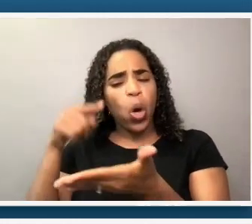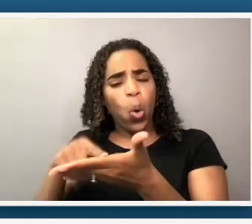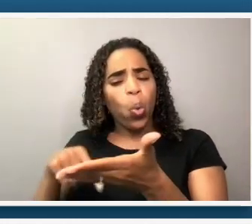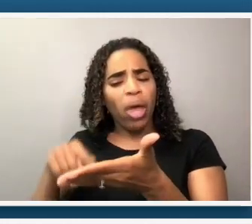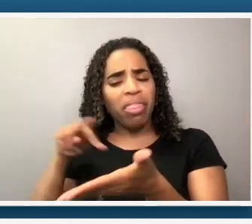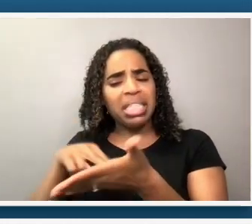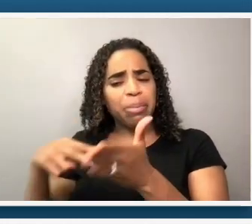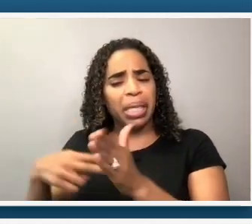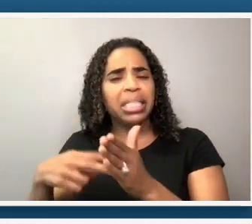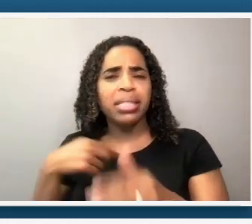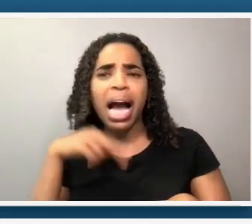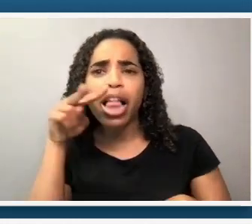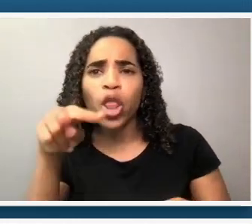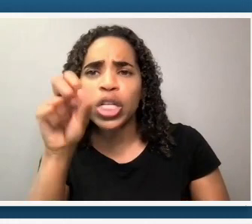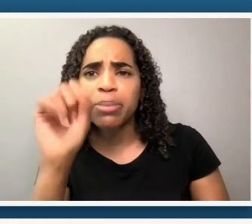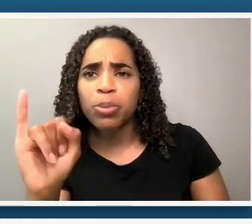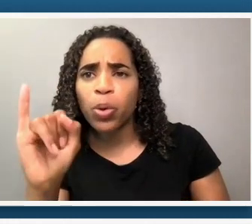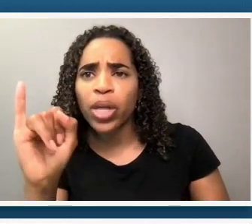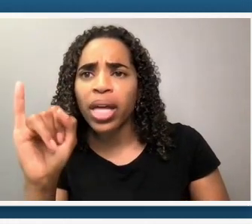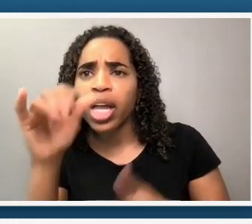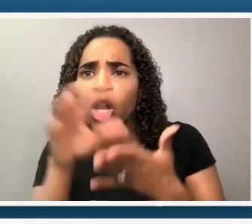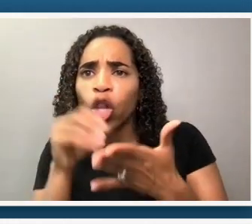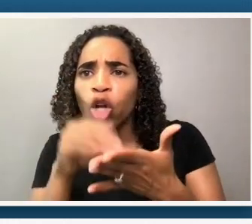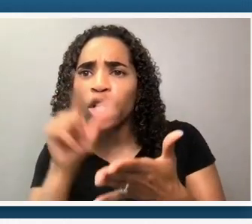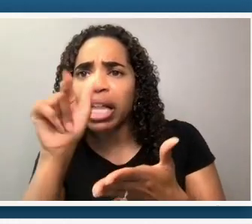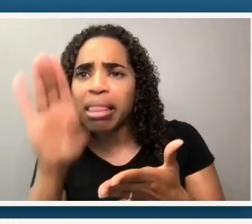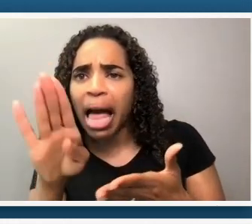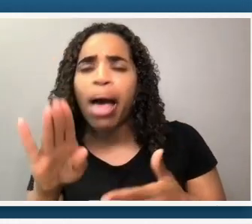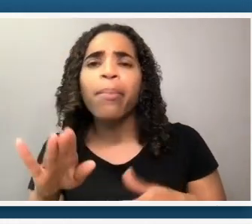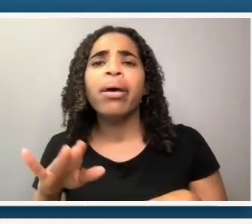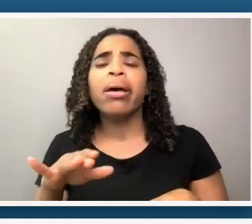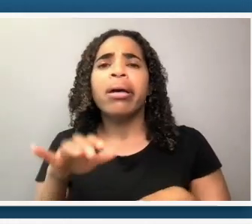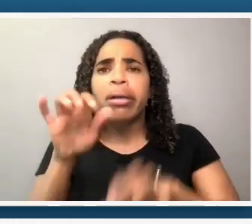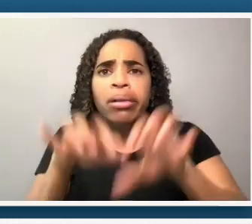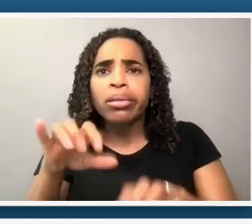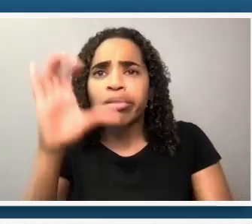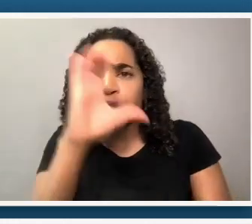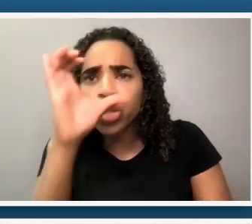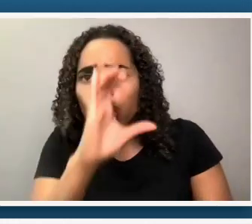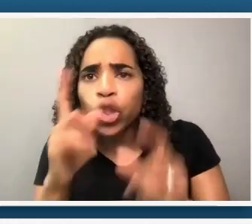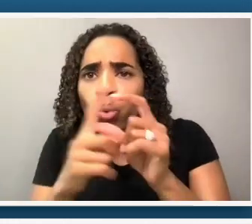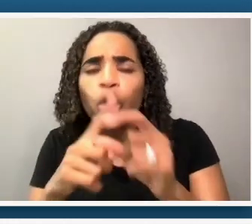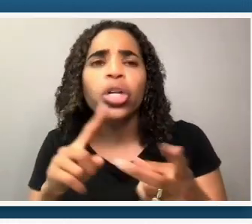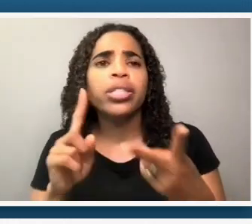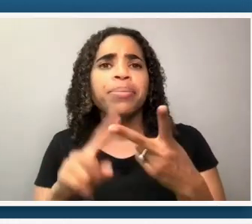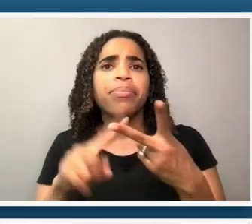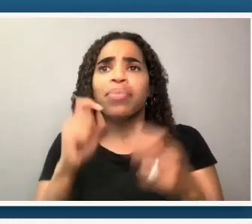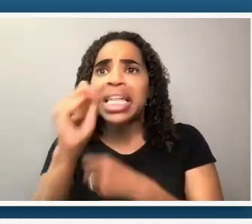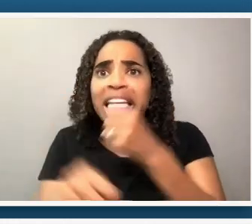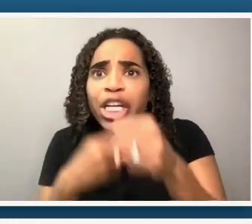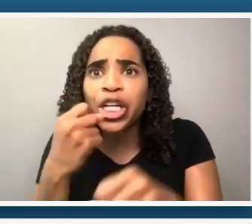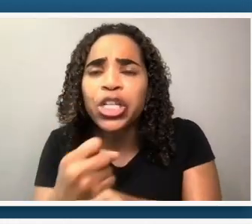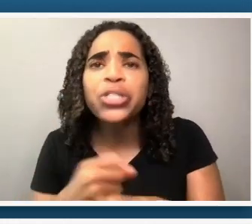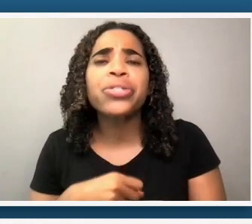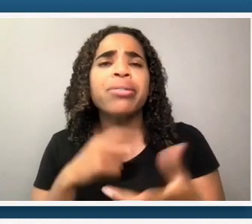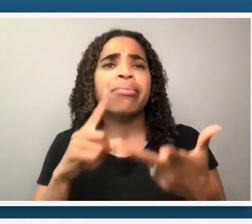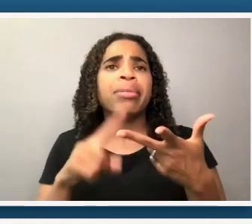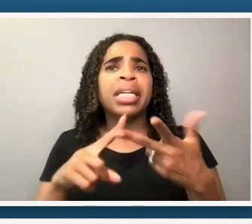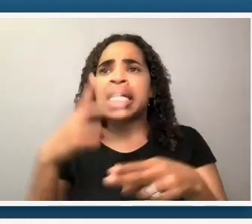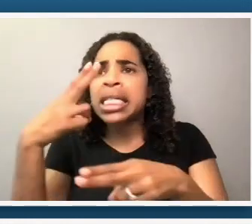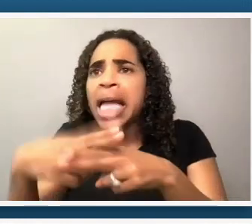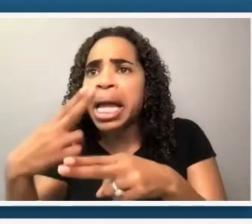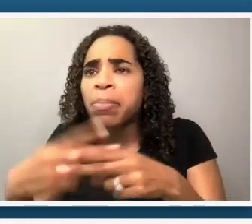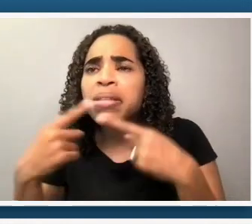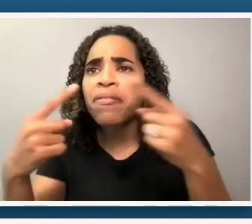Smithsonian Learning Lab, you really can plug in search words, time periods, names of individuals